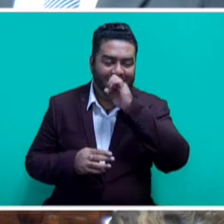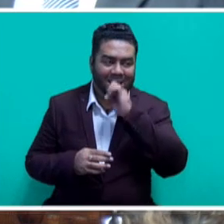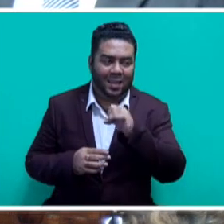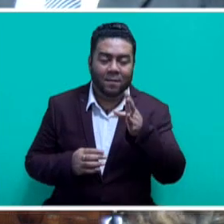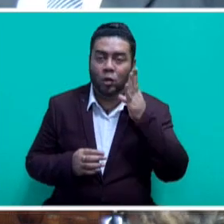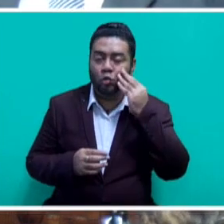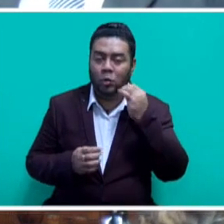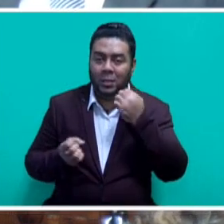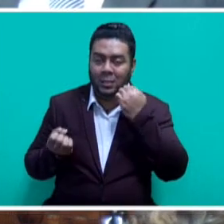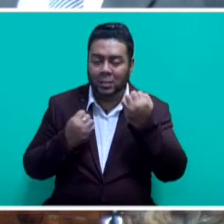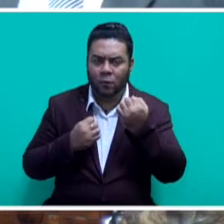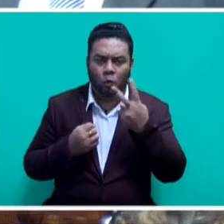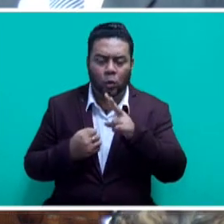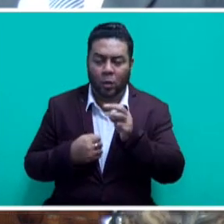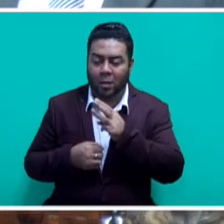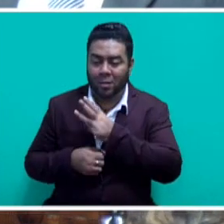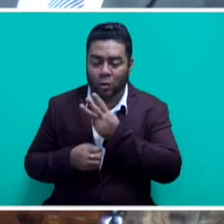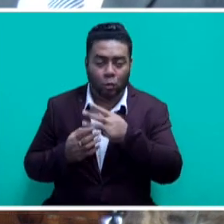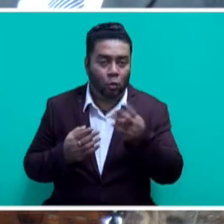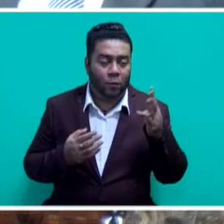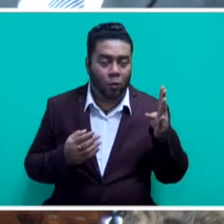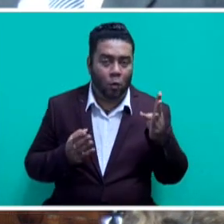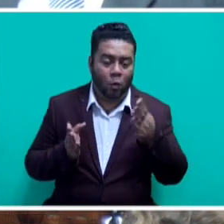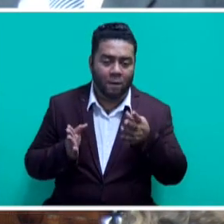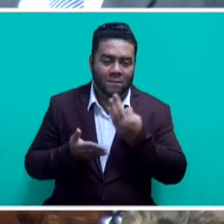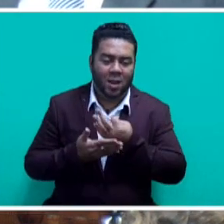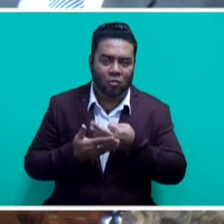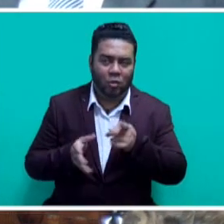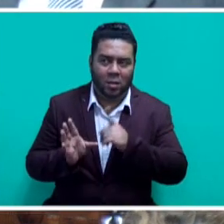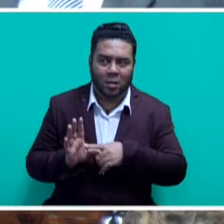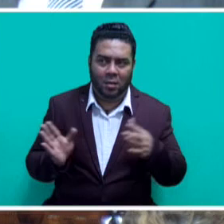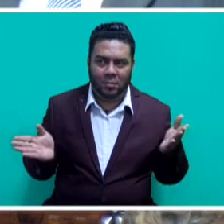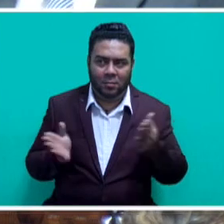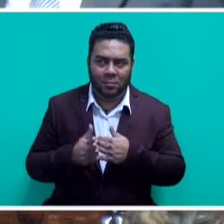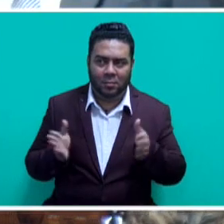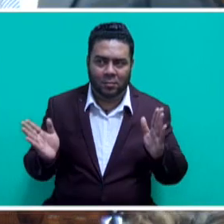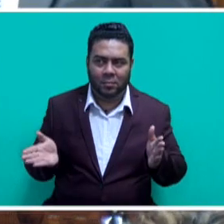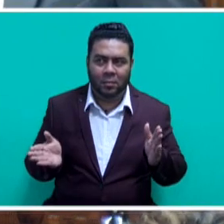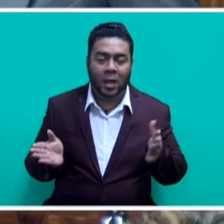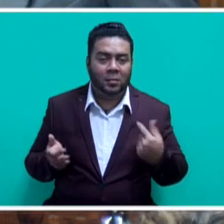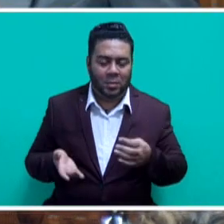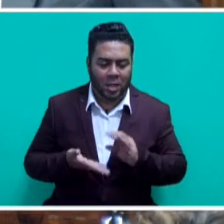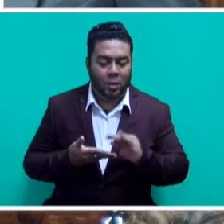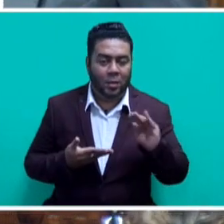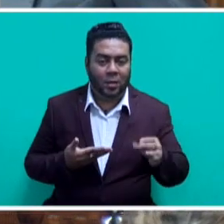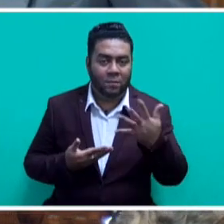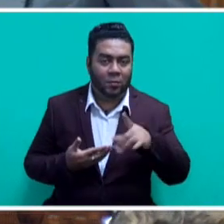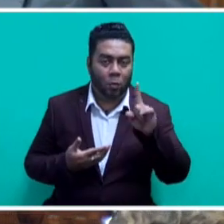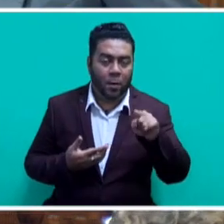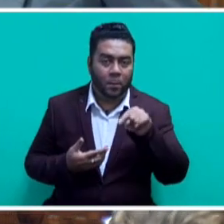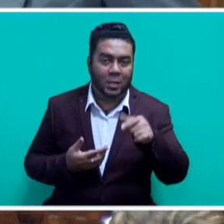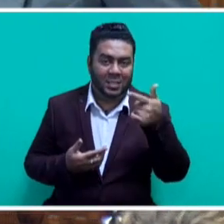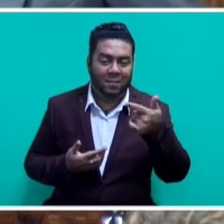for 2023-2024 financial year. The Ministry of Multi-Ethnic and Sugar Industry has been allocated